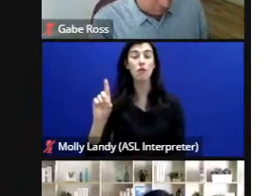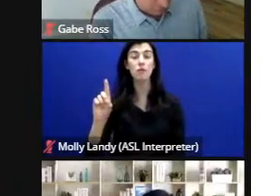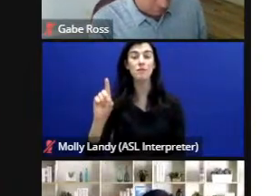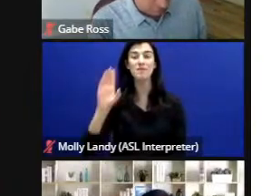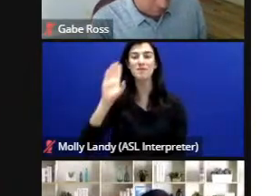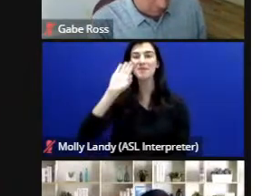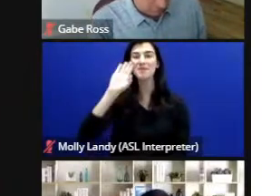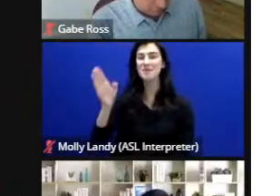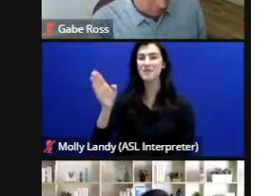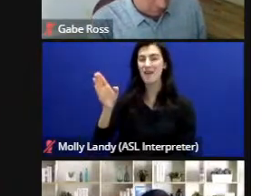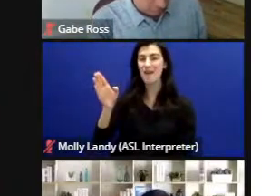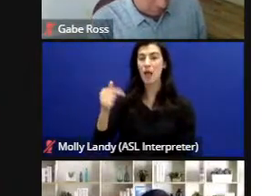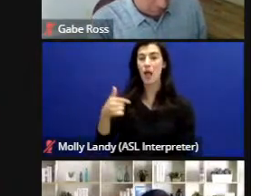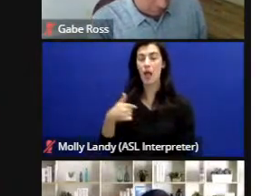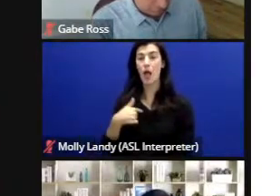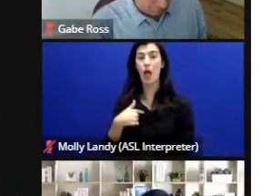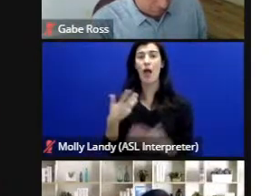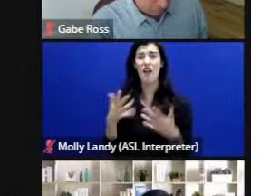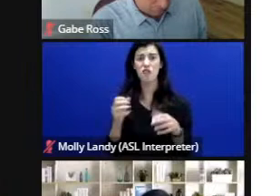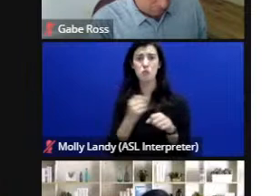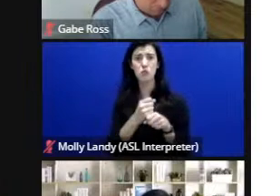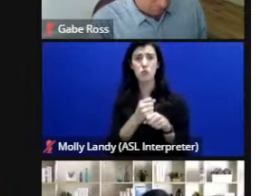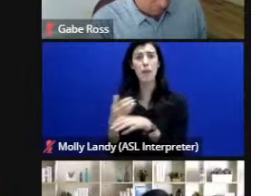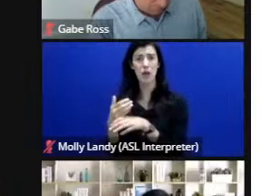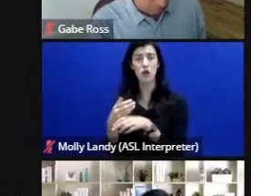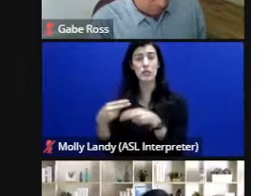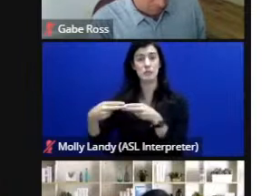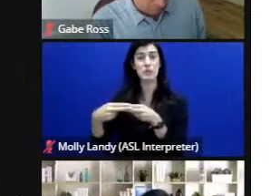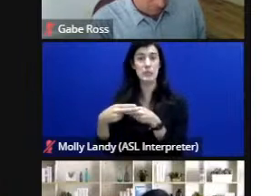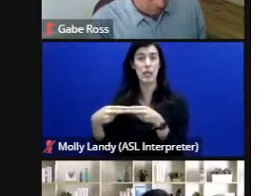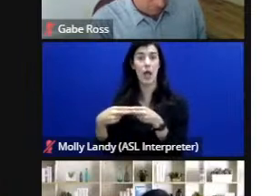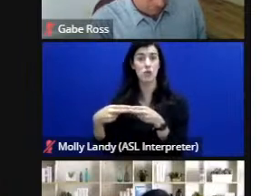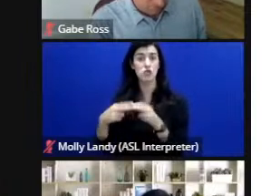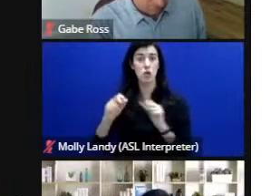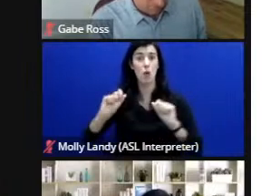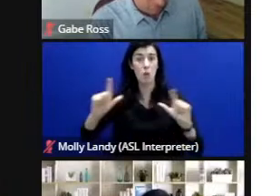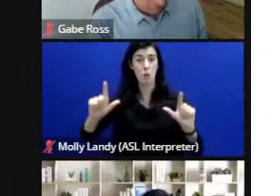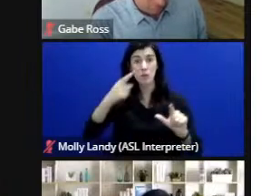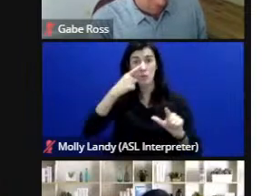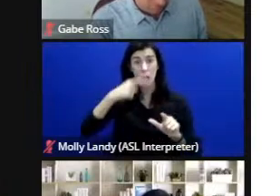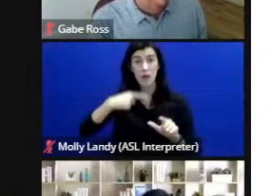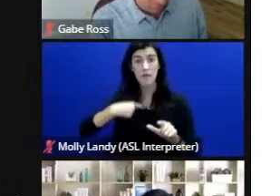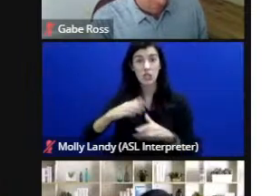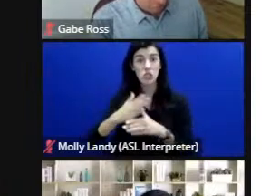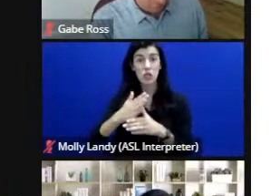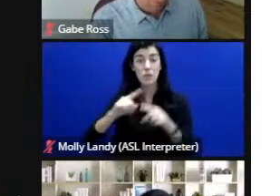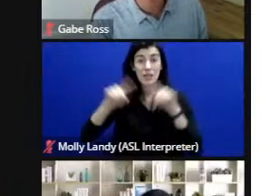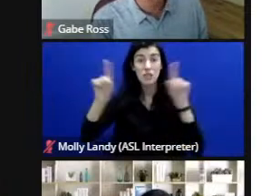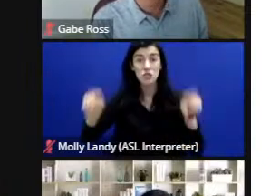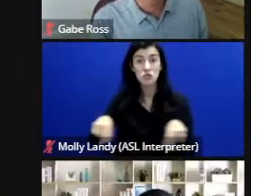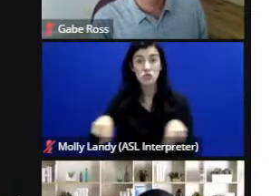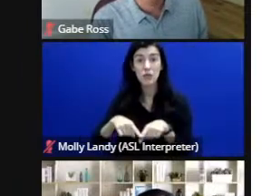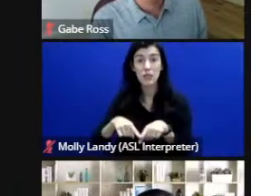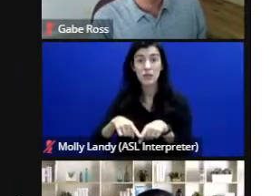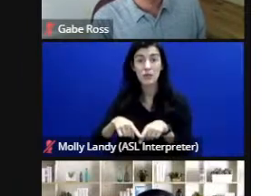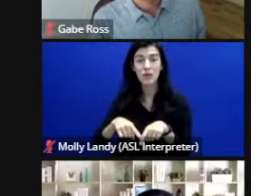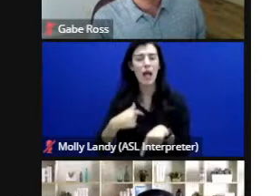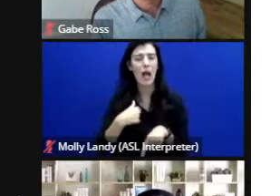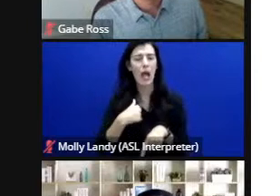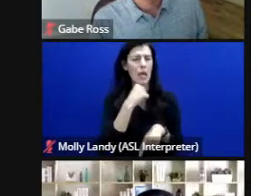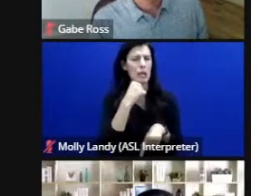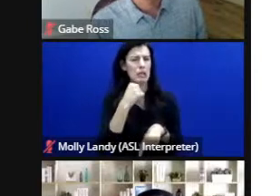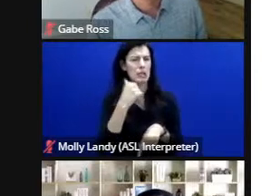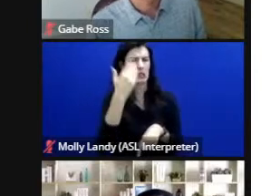Hi, I prepared like a slideshow. Can I share my screen? You have 3 minutes. I don't know that we have the technology